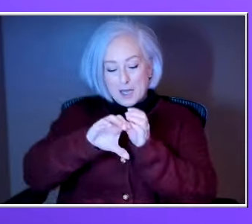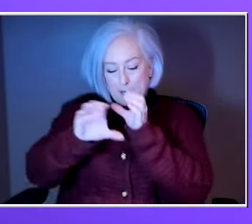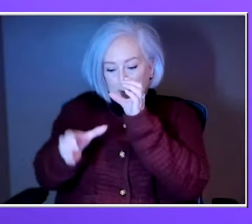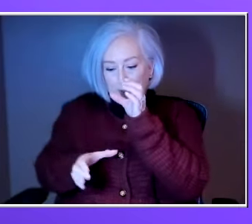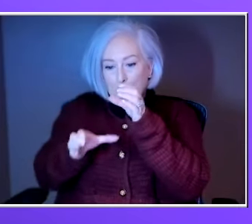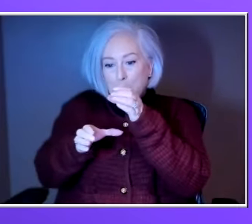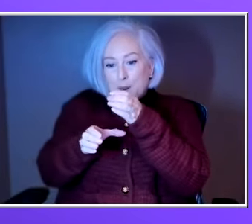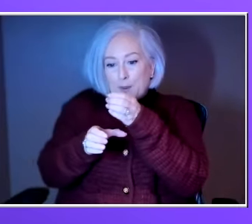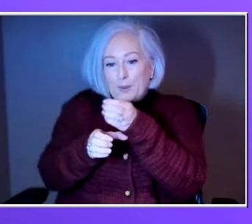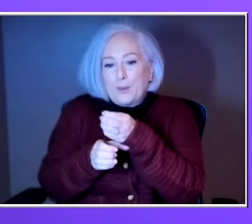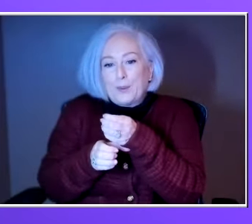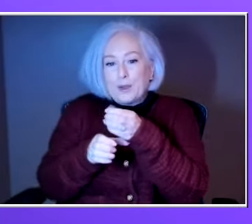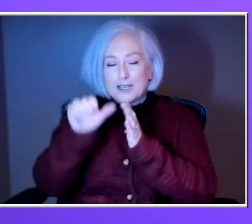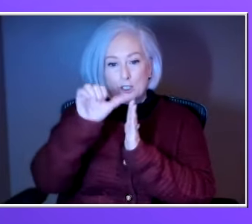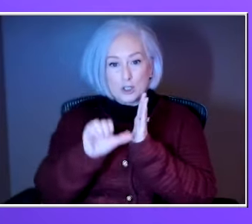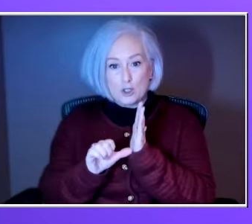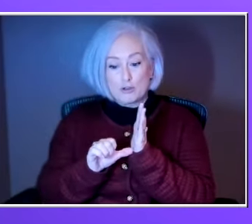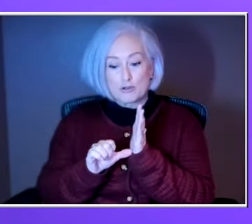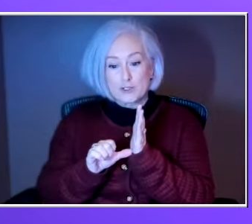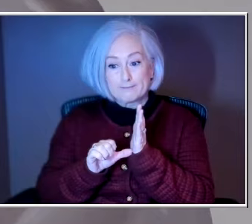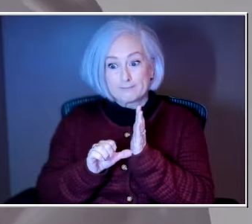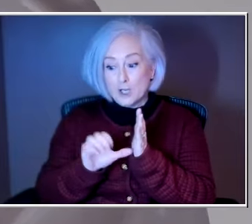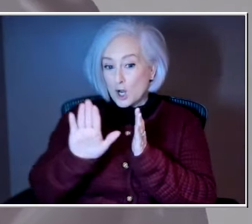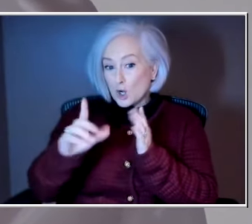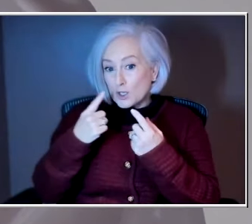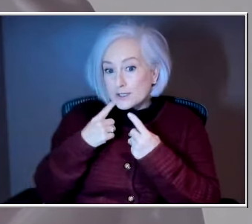team at the University of Kansas Health System.